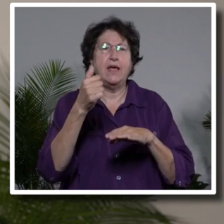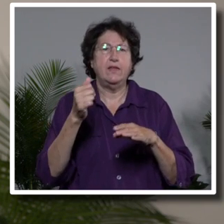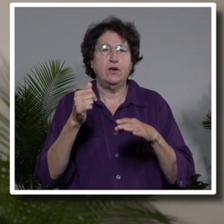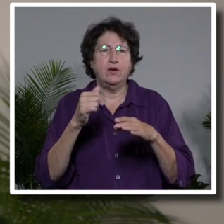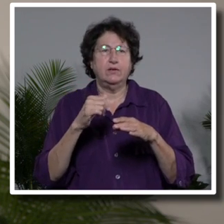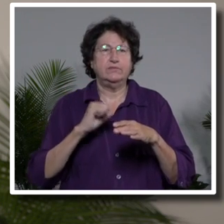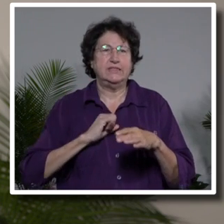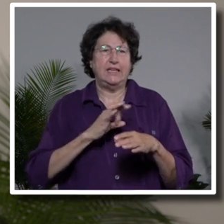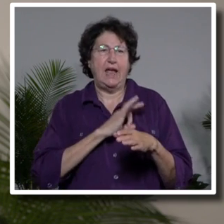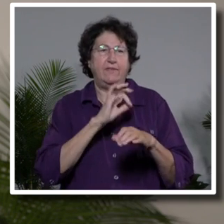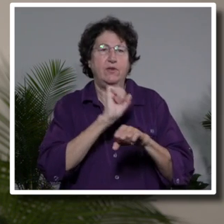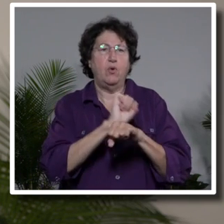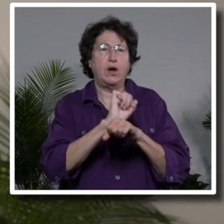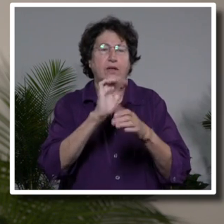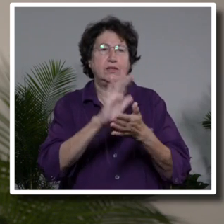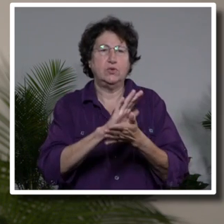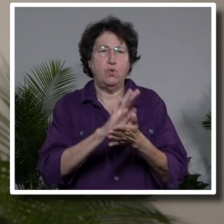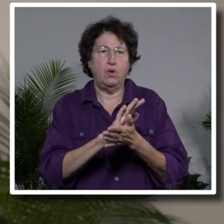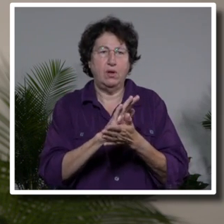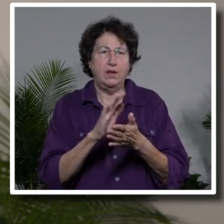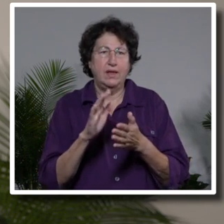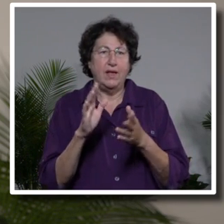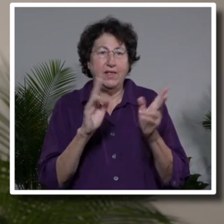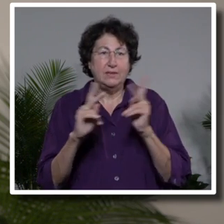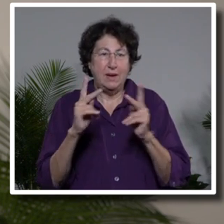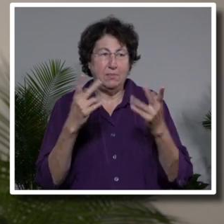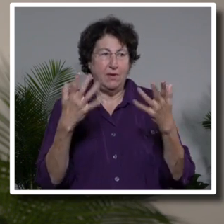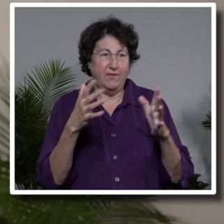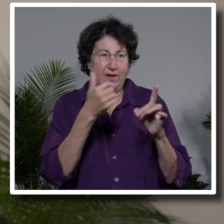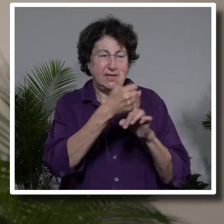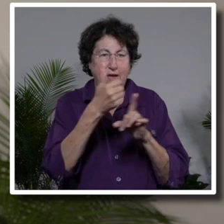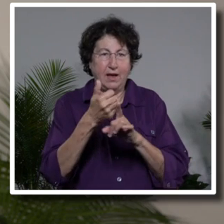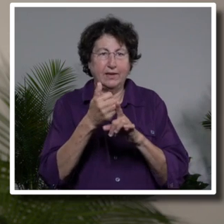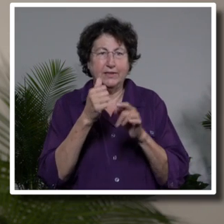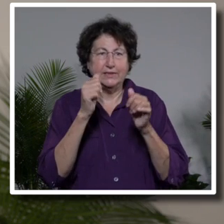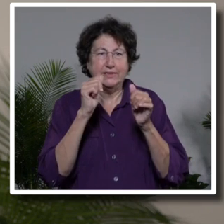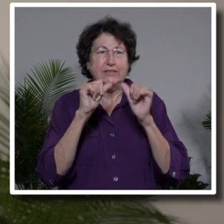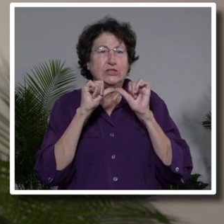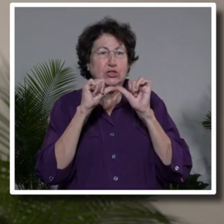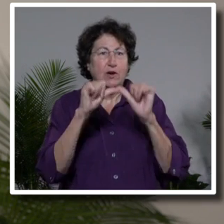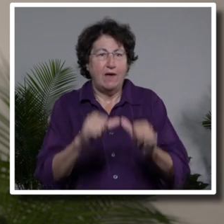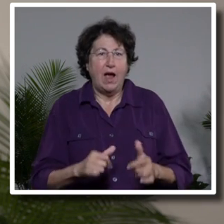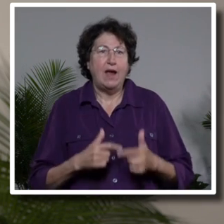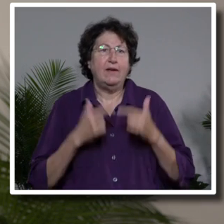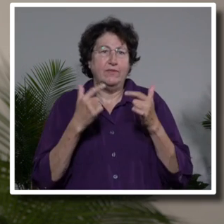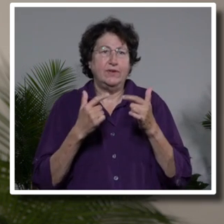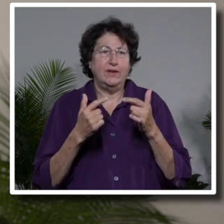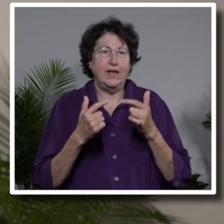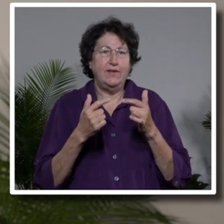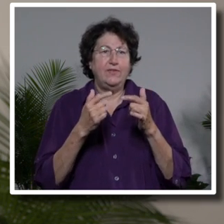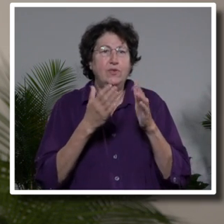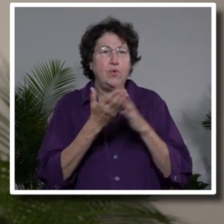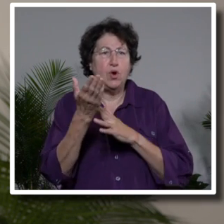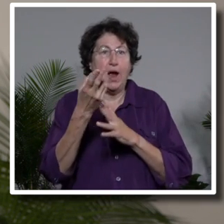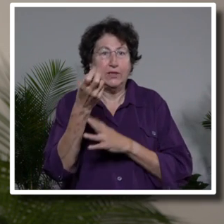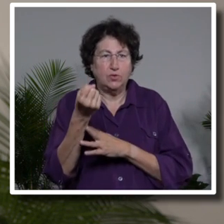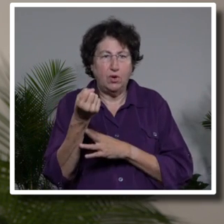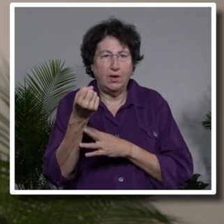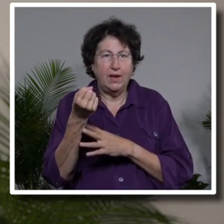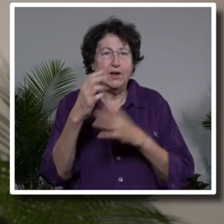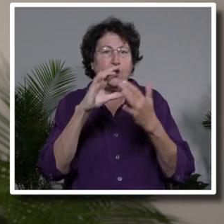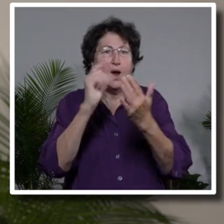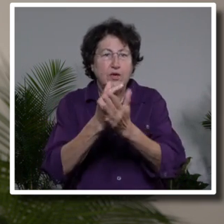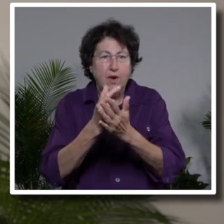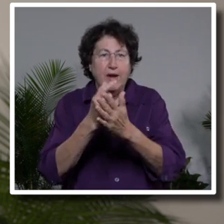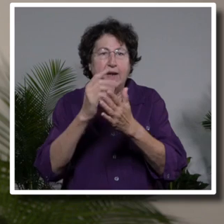staff. These people survived high school in their own right and decided to go to college for 4 years just to come back and work with